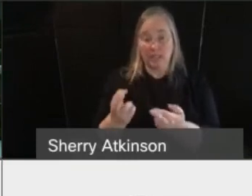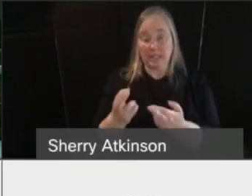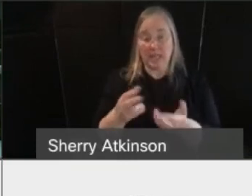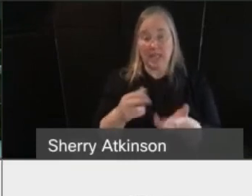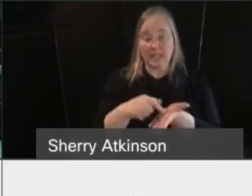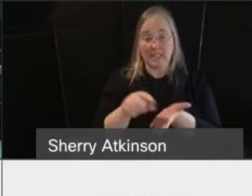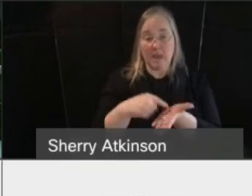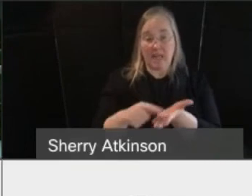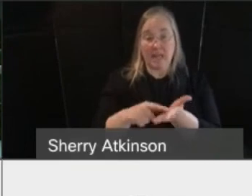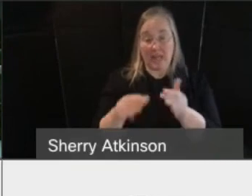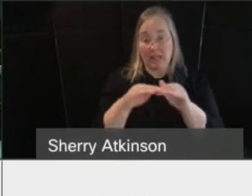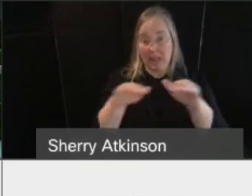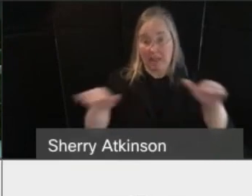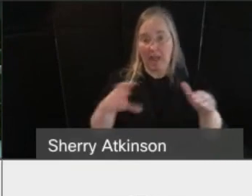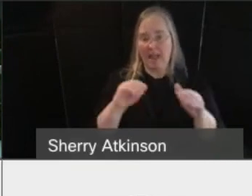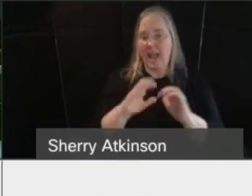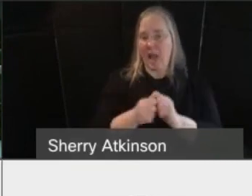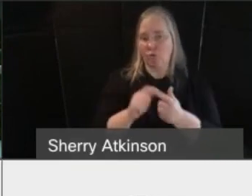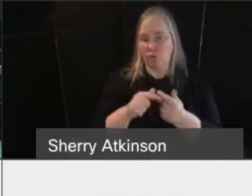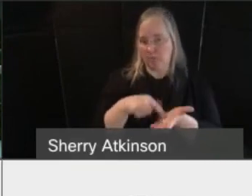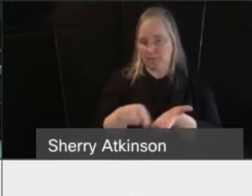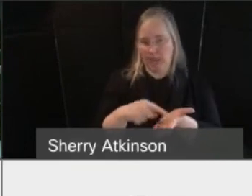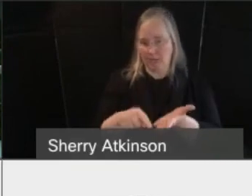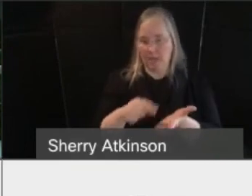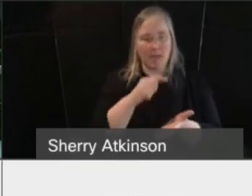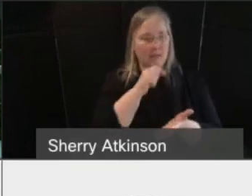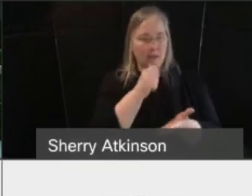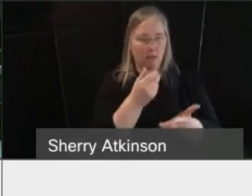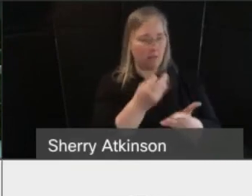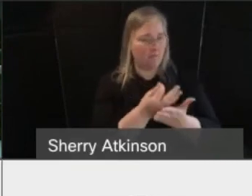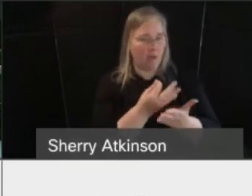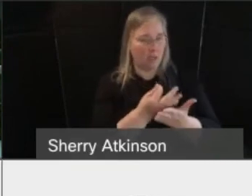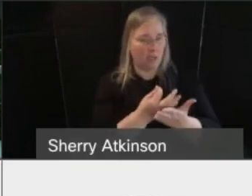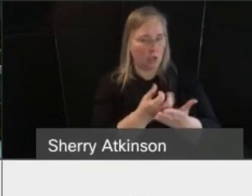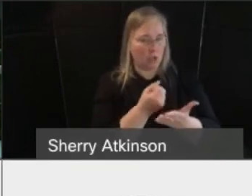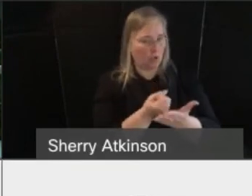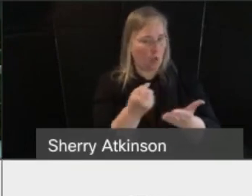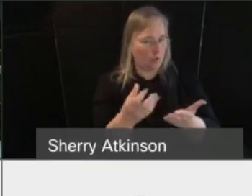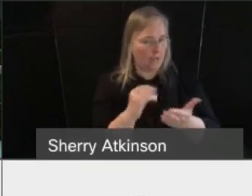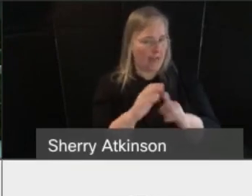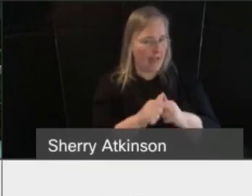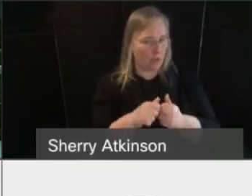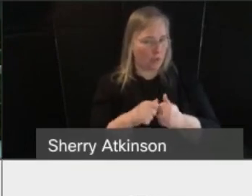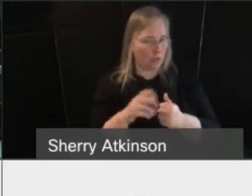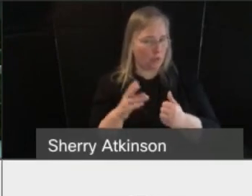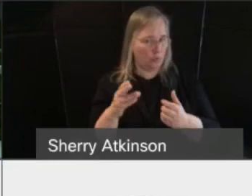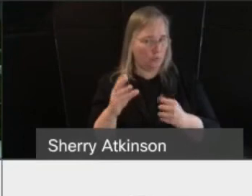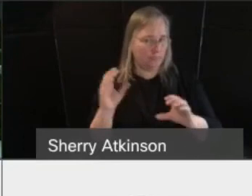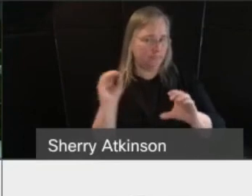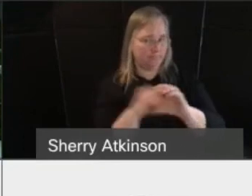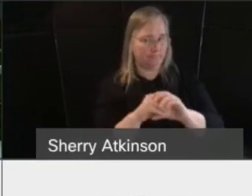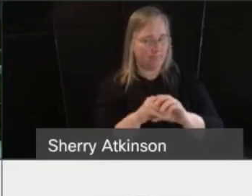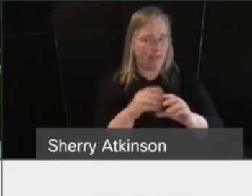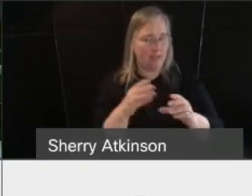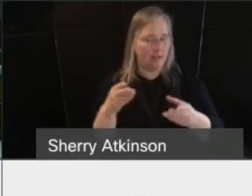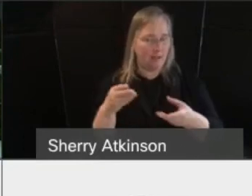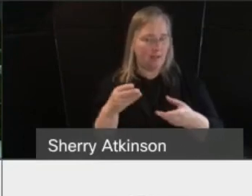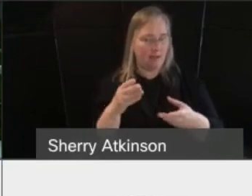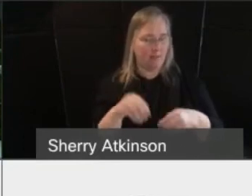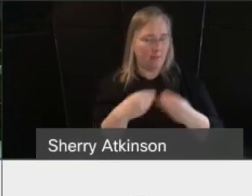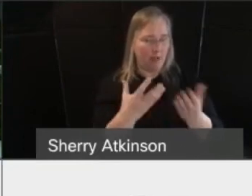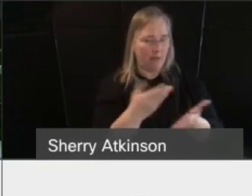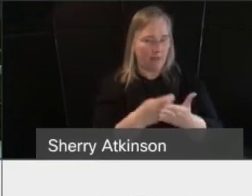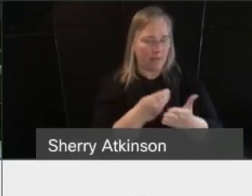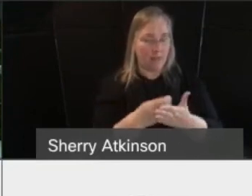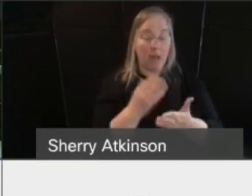and how to spend, not the funding source and how to fund it. There are a piece was identified, but a